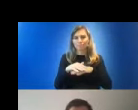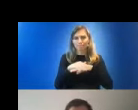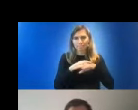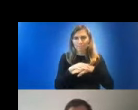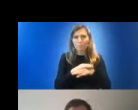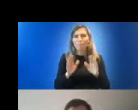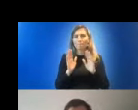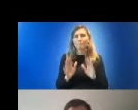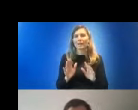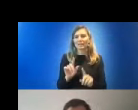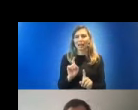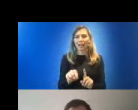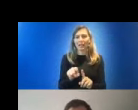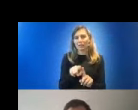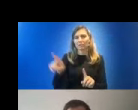captioning, the